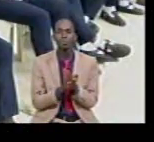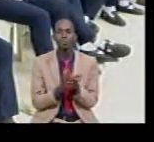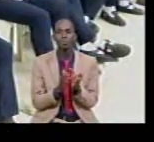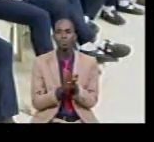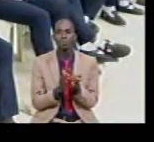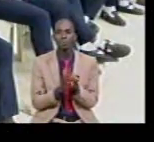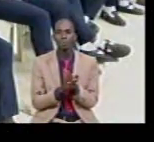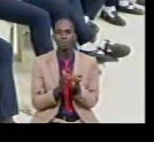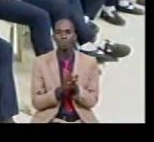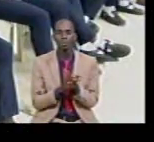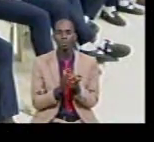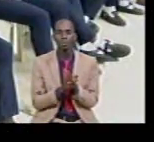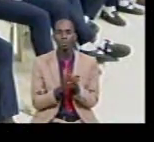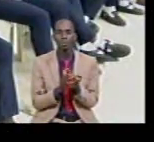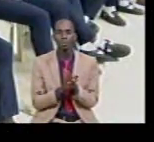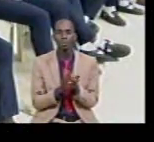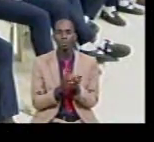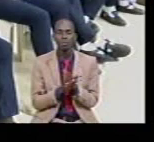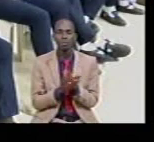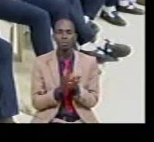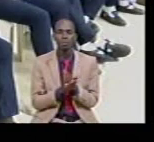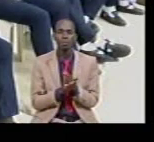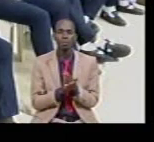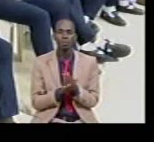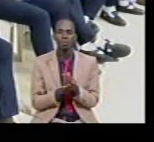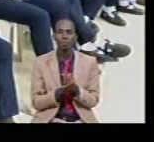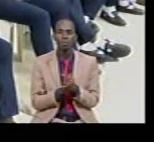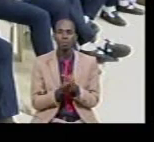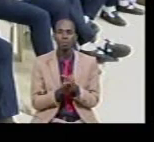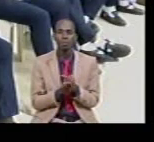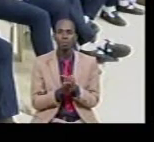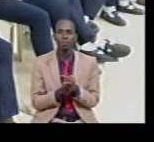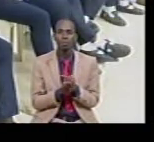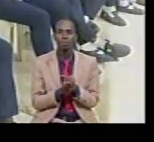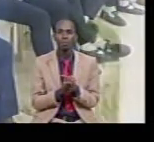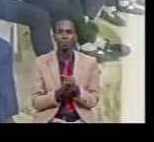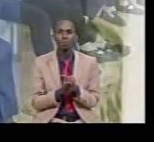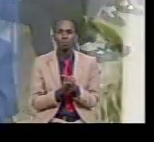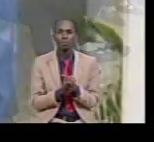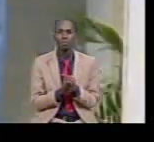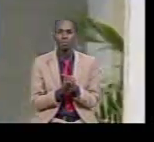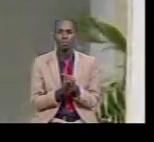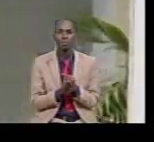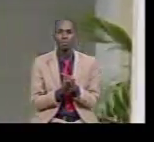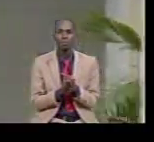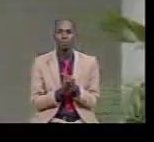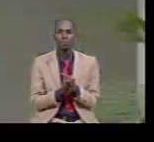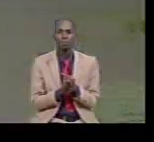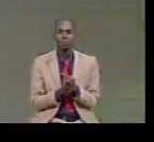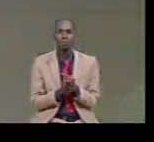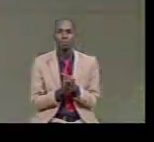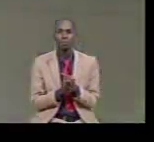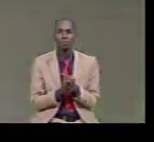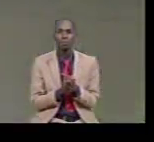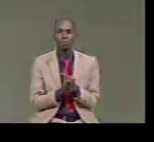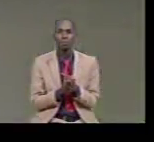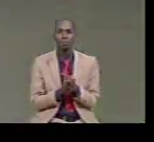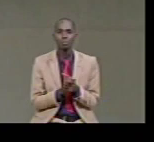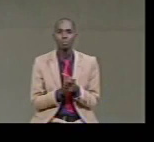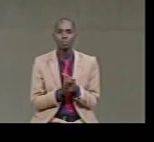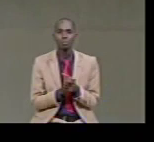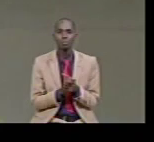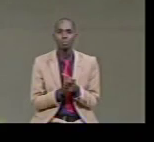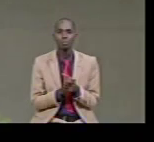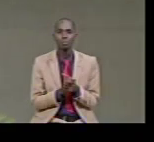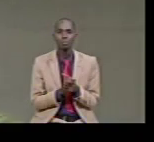status of our campground has changed before our Father, with the anointing and power, stepped in there. And not just there,